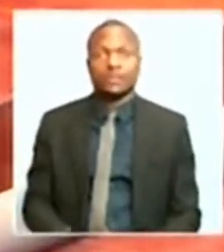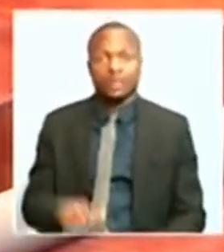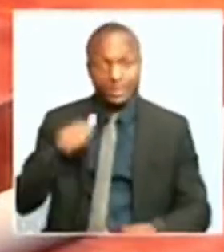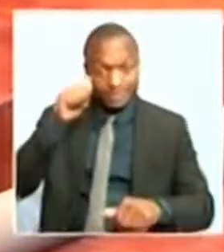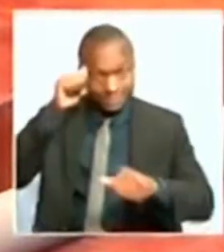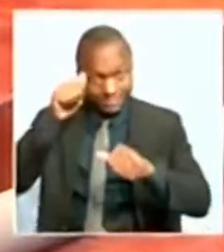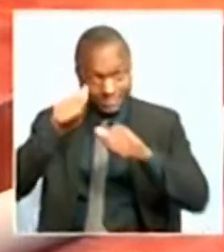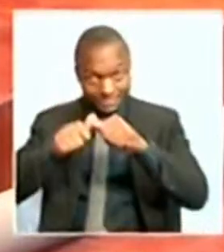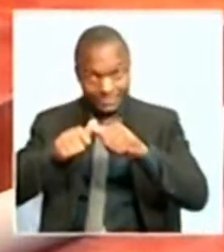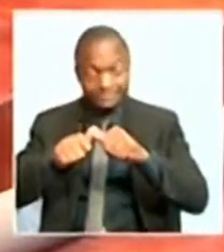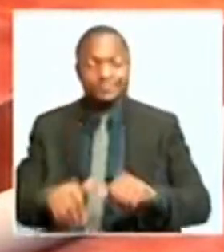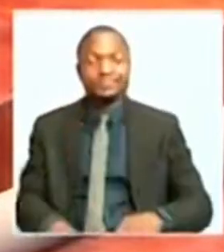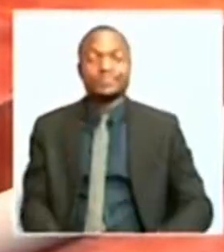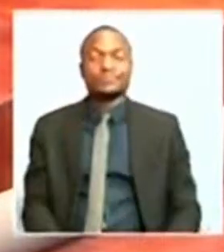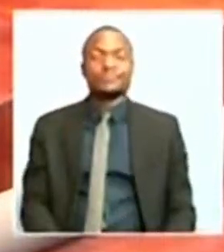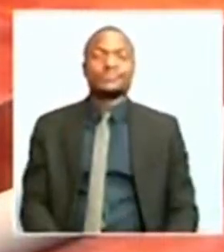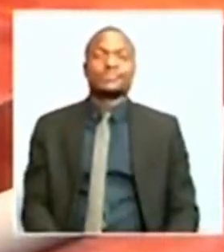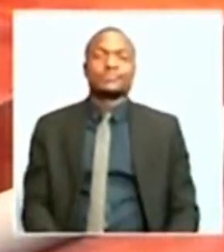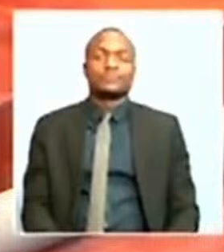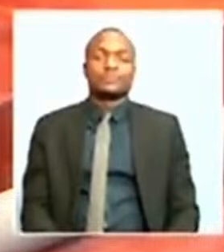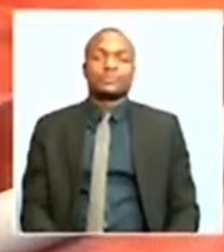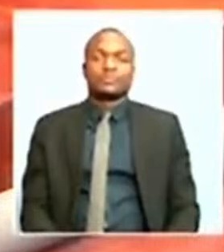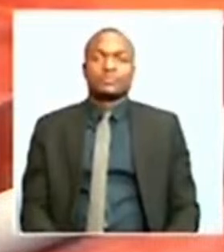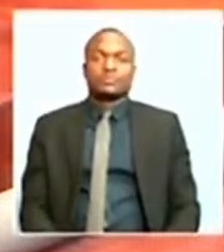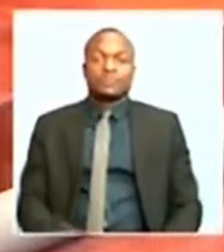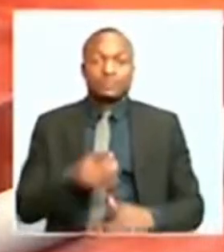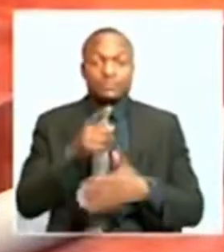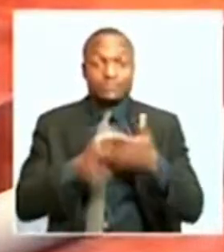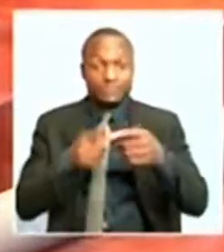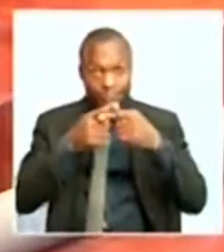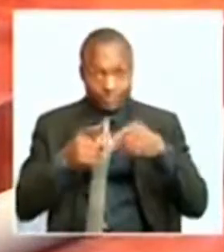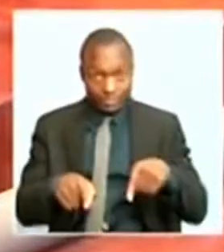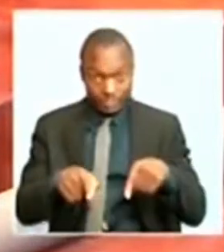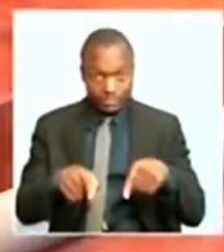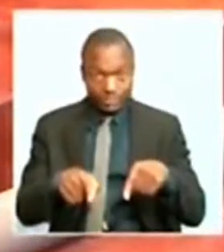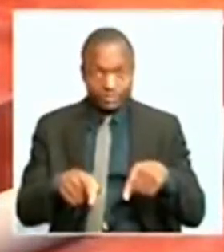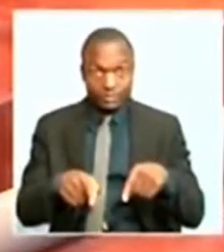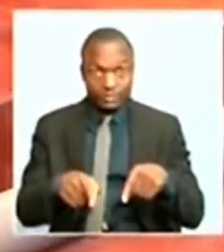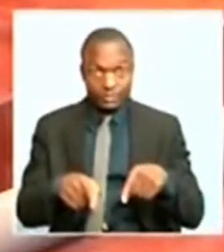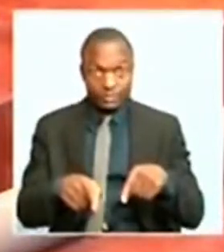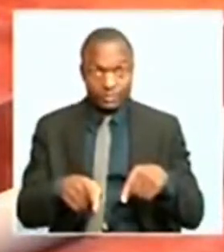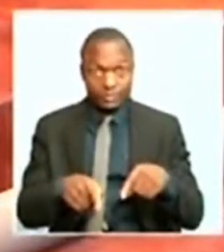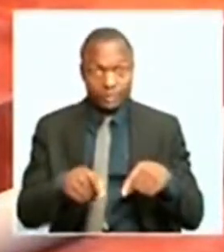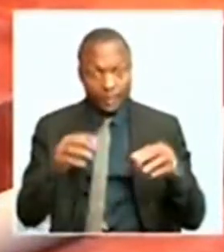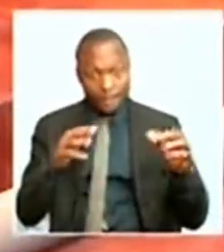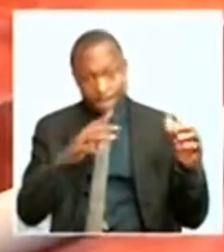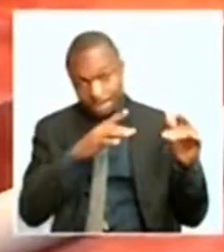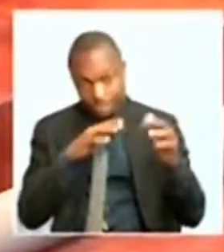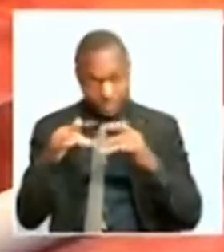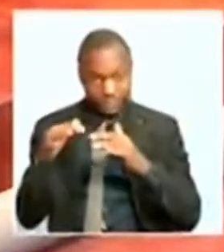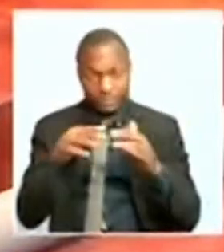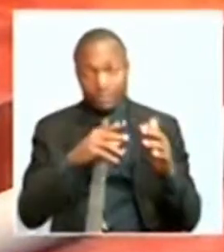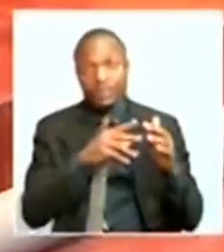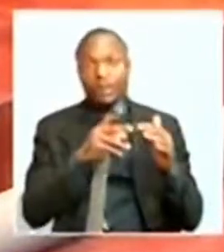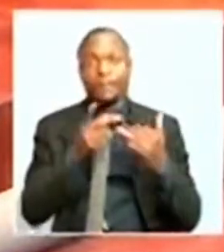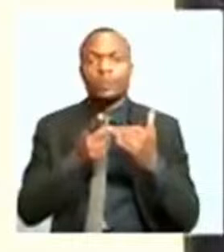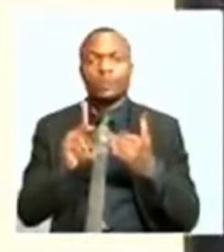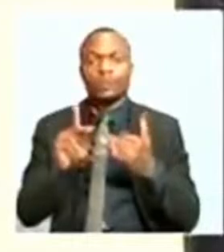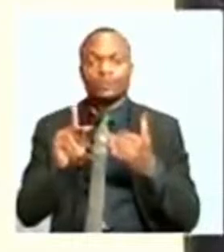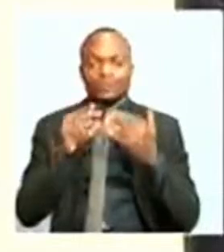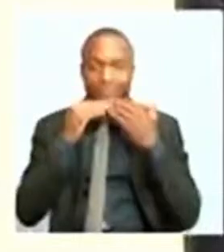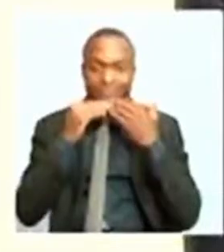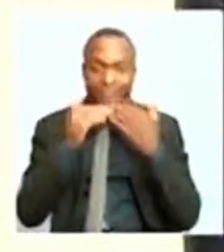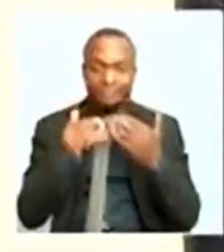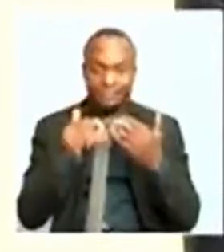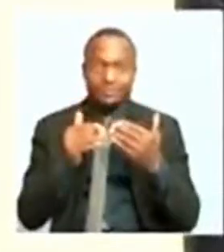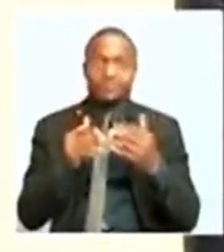agreement does say what happens in terms of the conference of parties. I thank you, Chairperson. Okay, thank